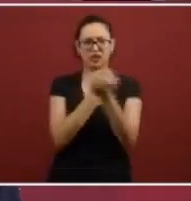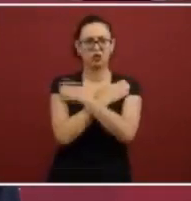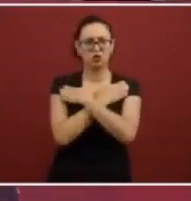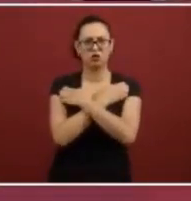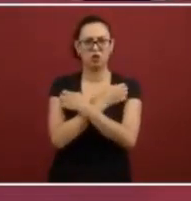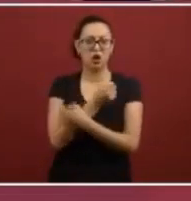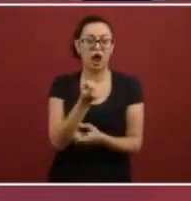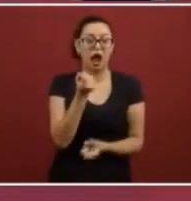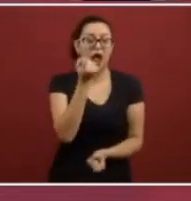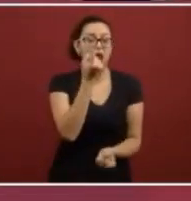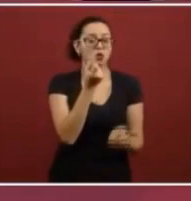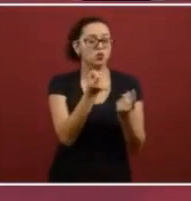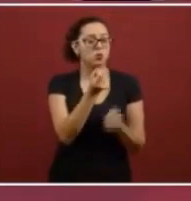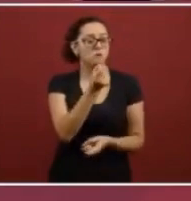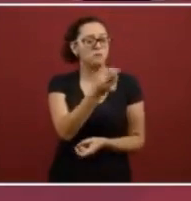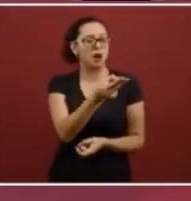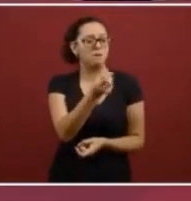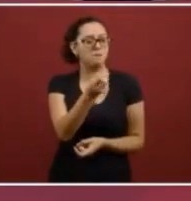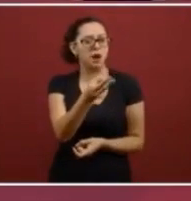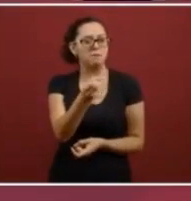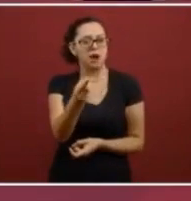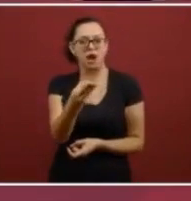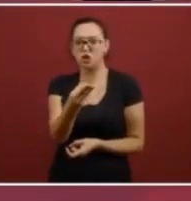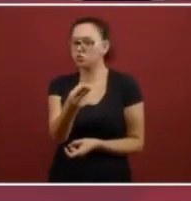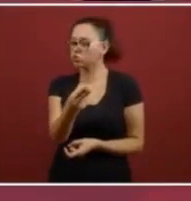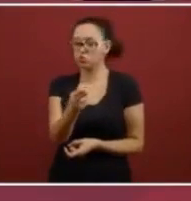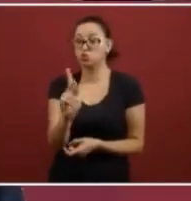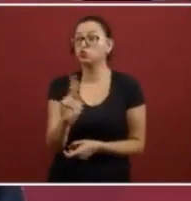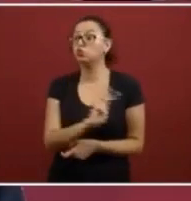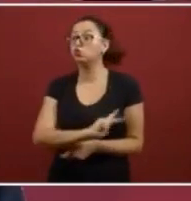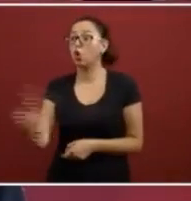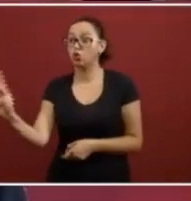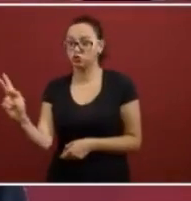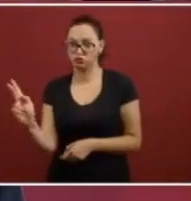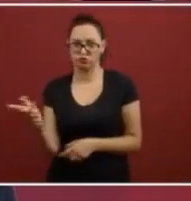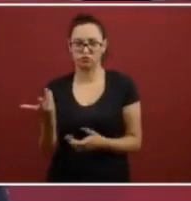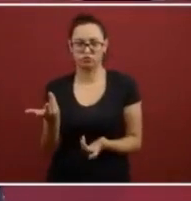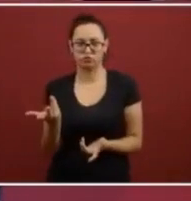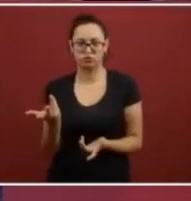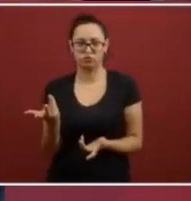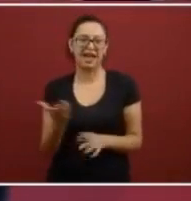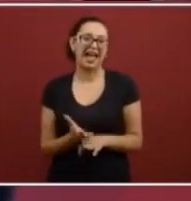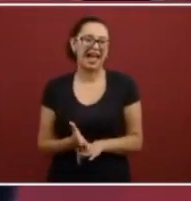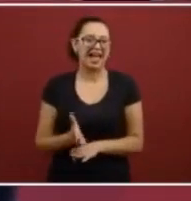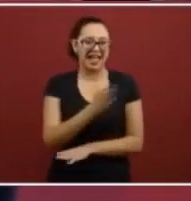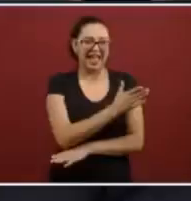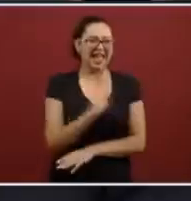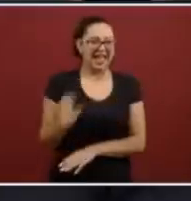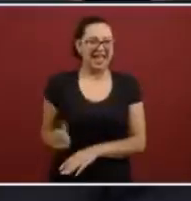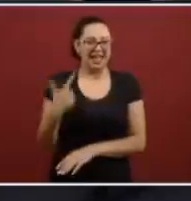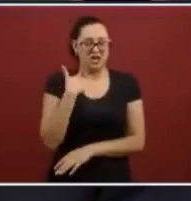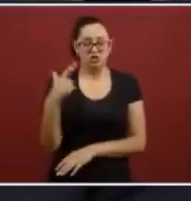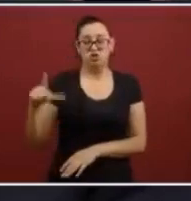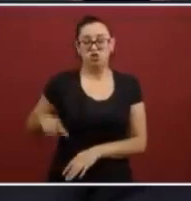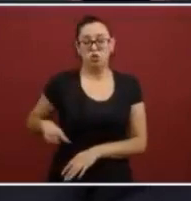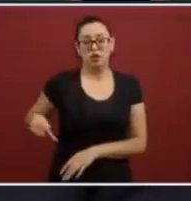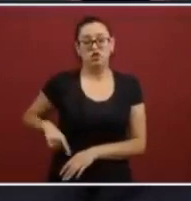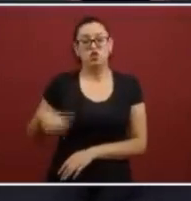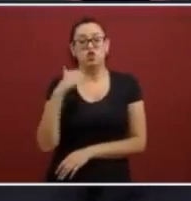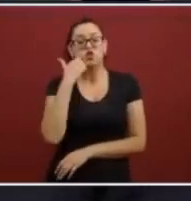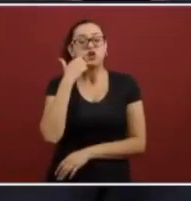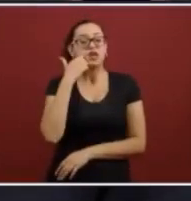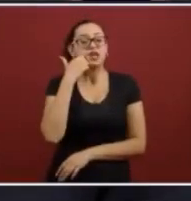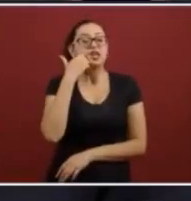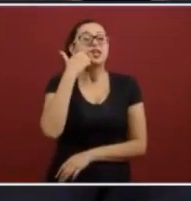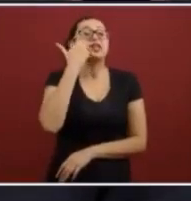privilegio. that education be converted into Ese a era el plan privilege. That's the que plan. vienen impulsando o que venían impulsando Um, desde